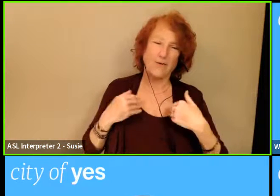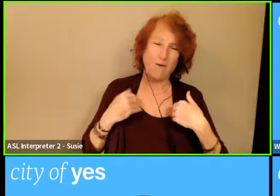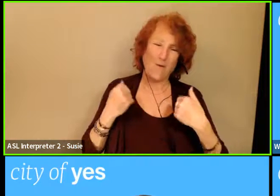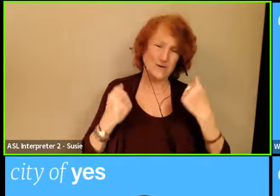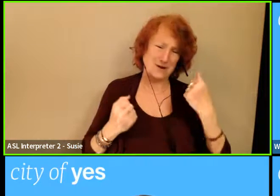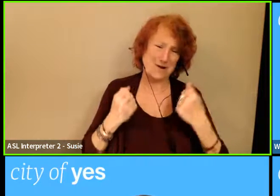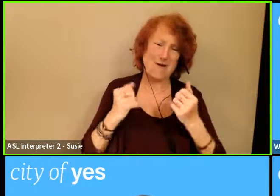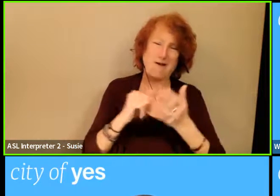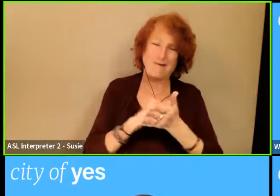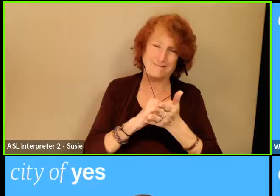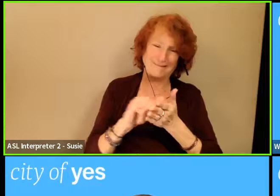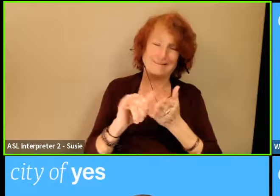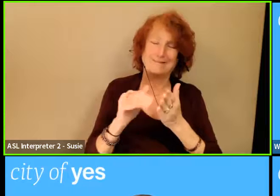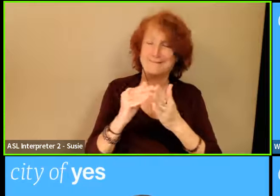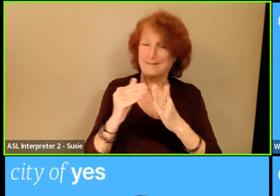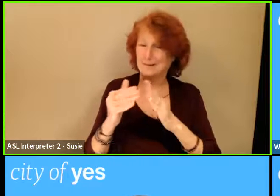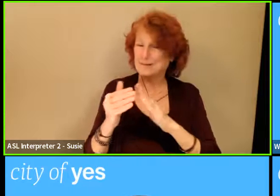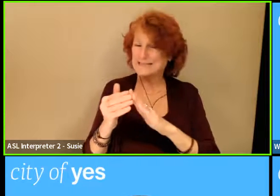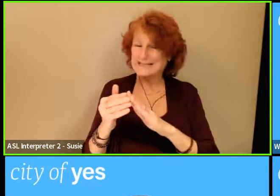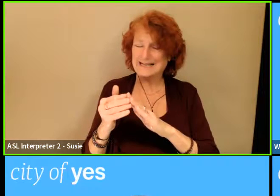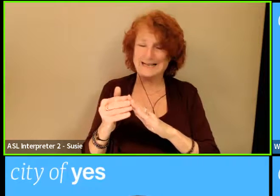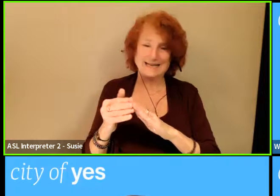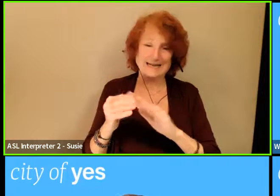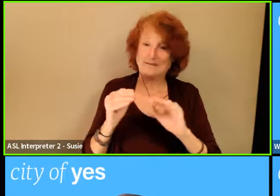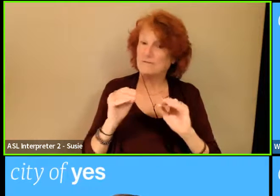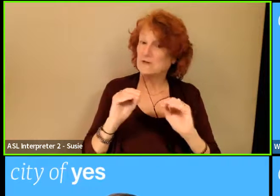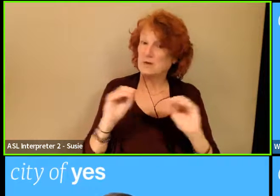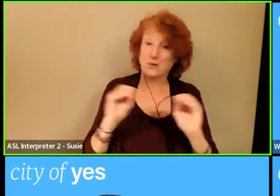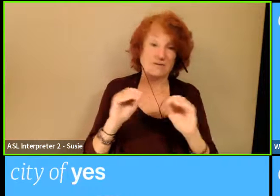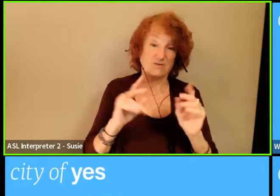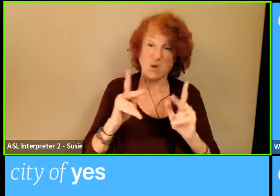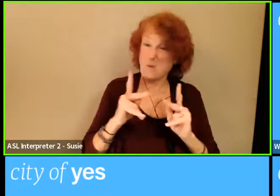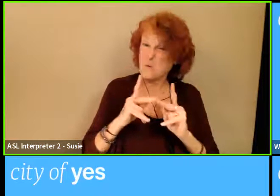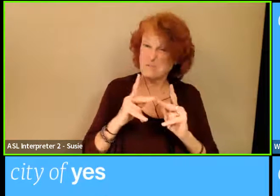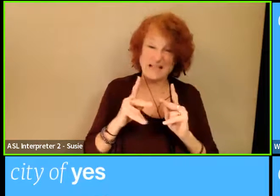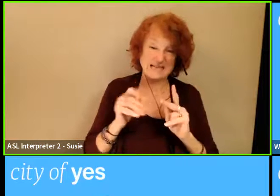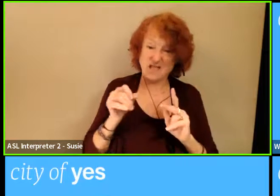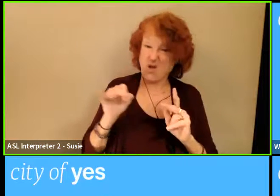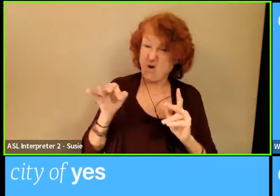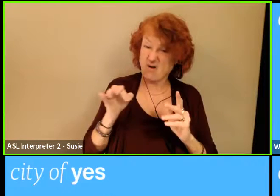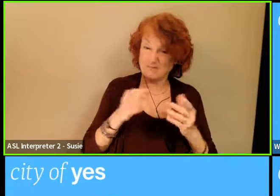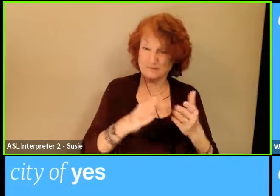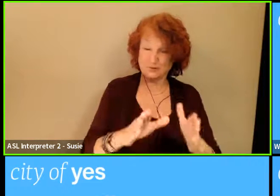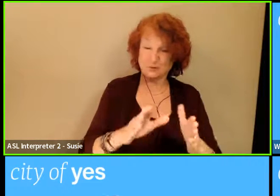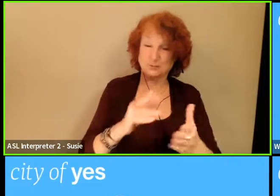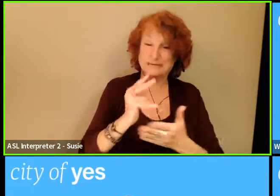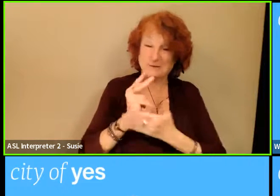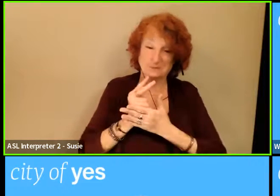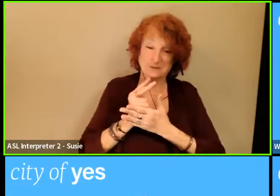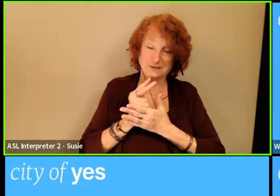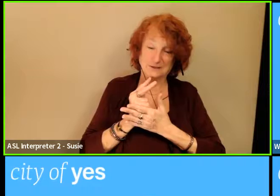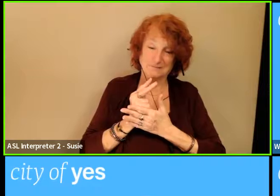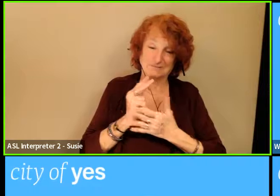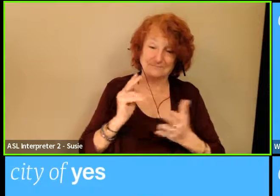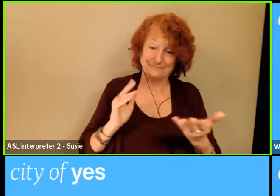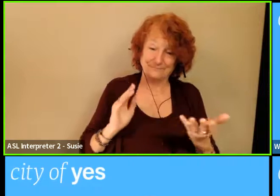York City if, you don't have an off-street parking space that's all your